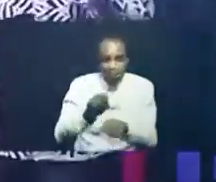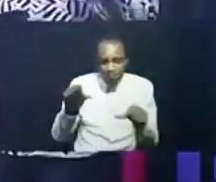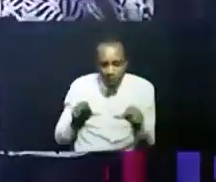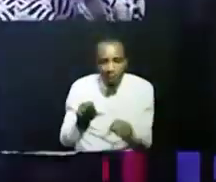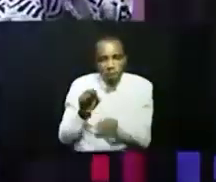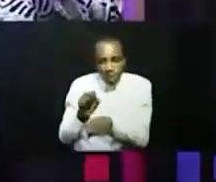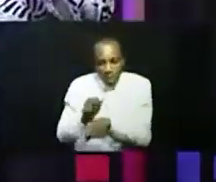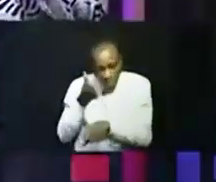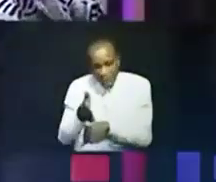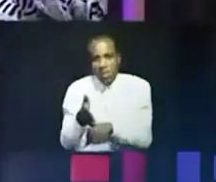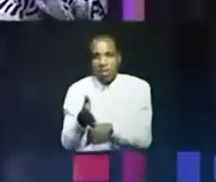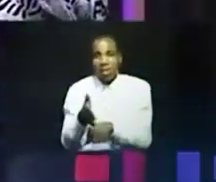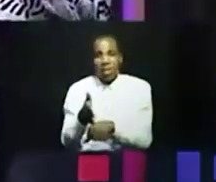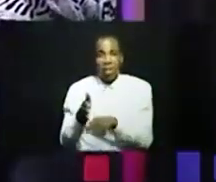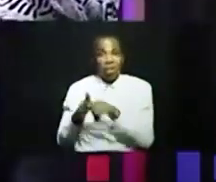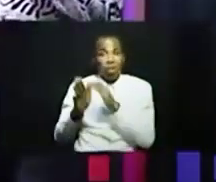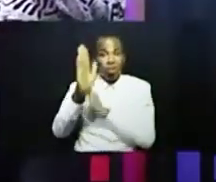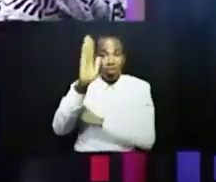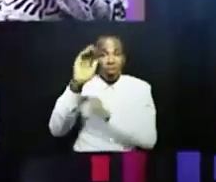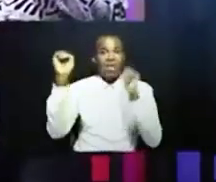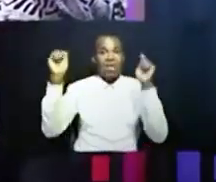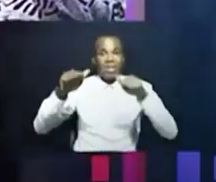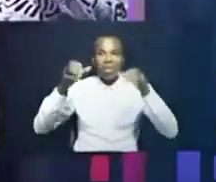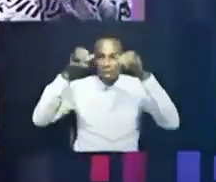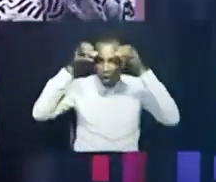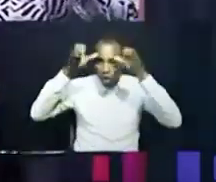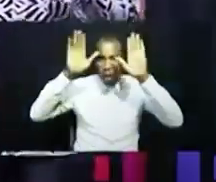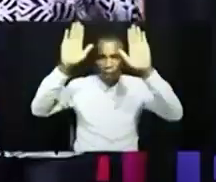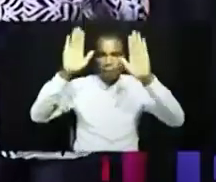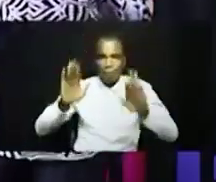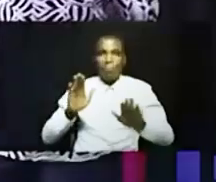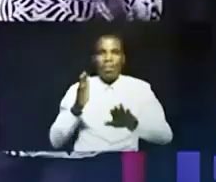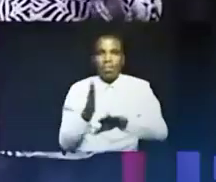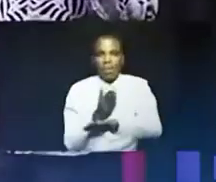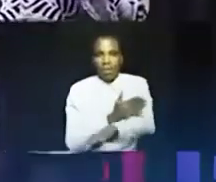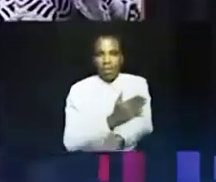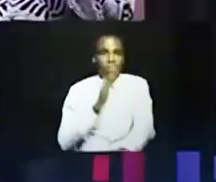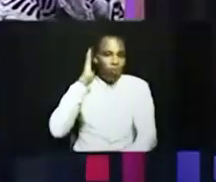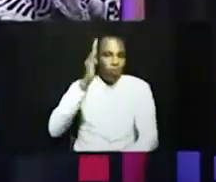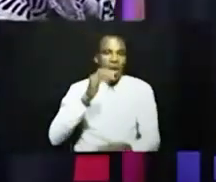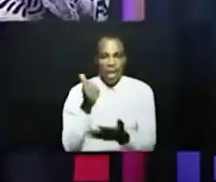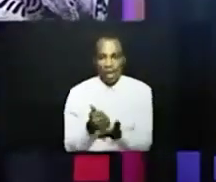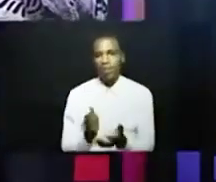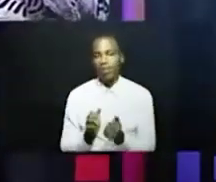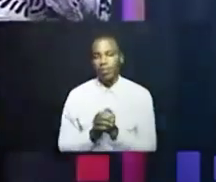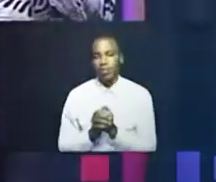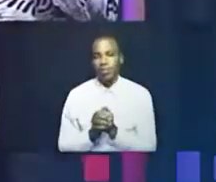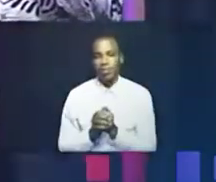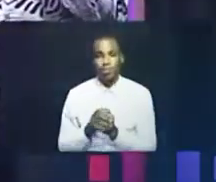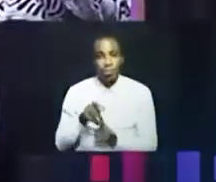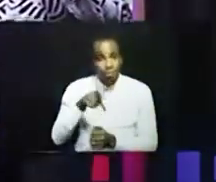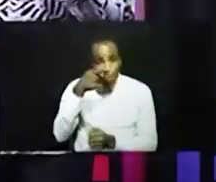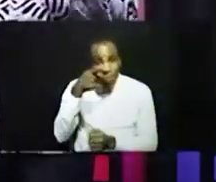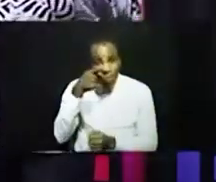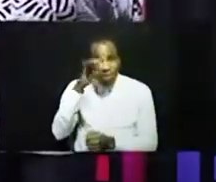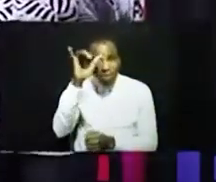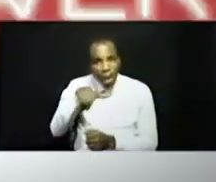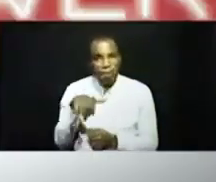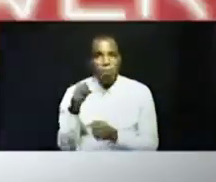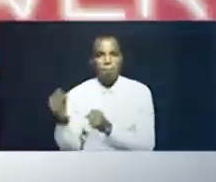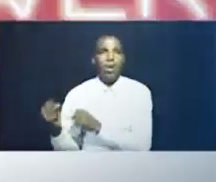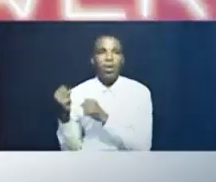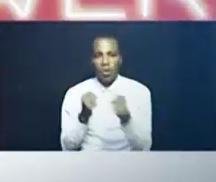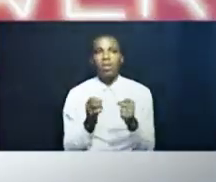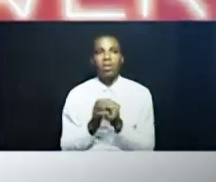And God will work the miracle. Pentecost is power. Pentecost is